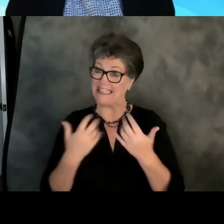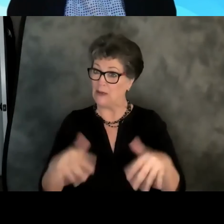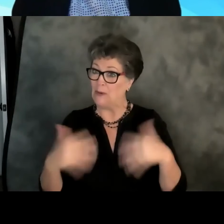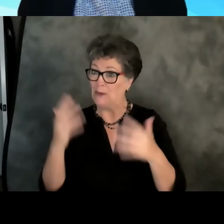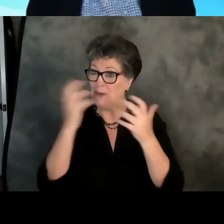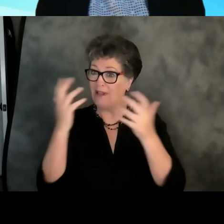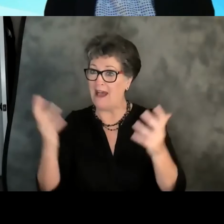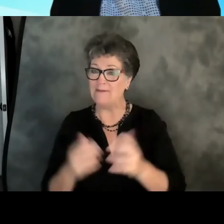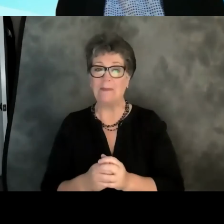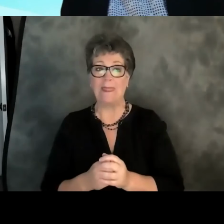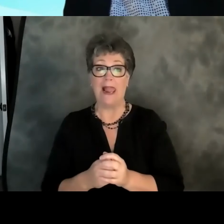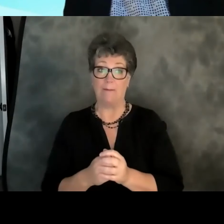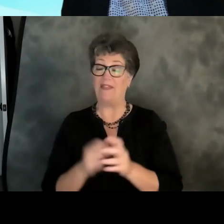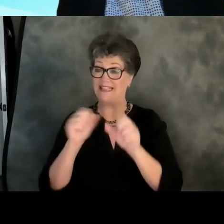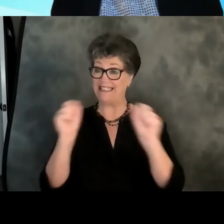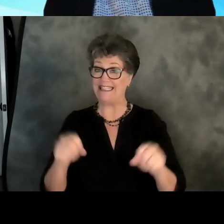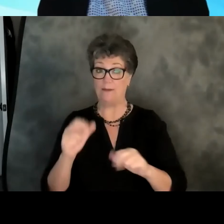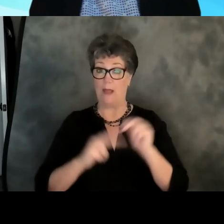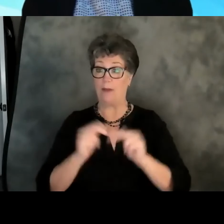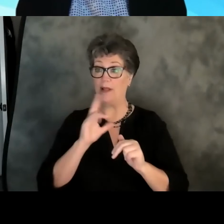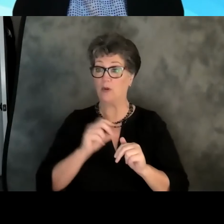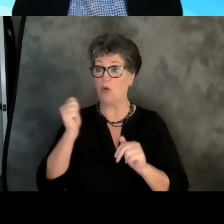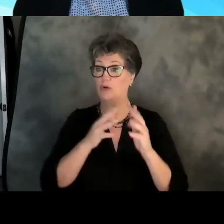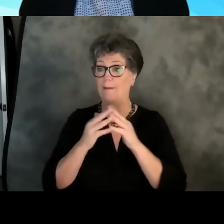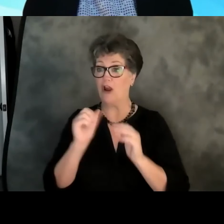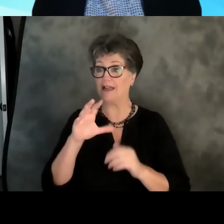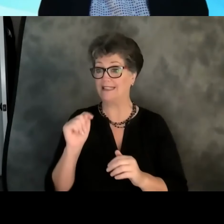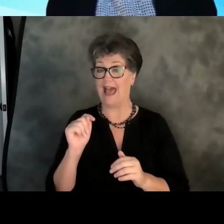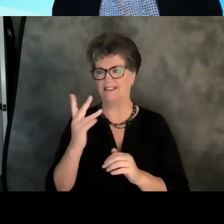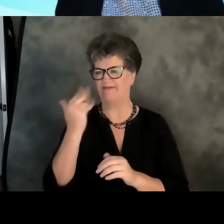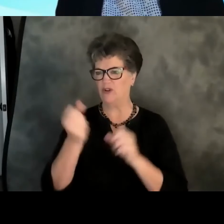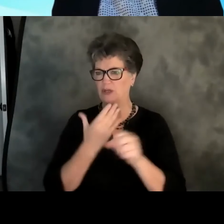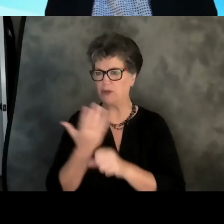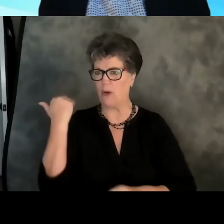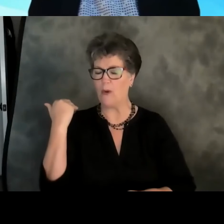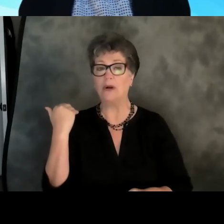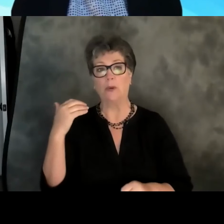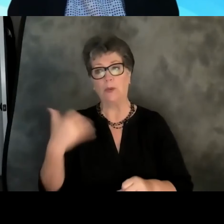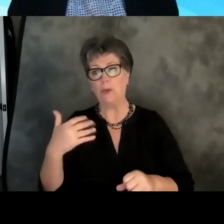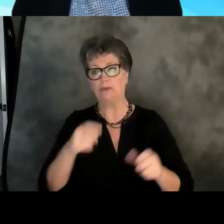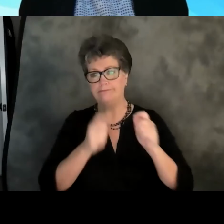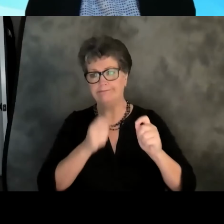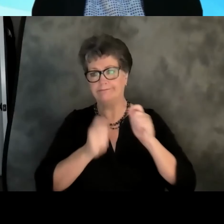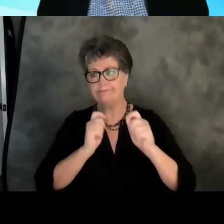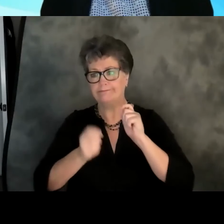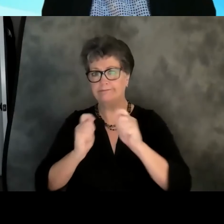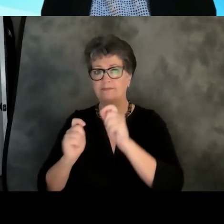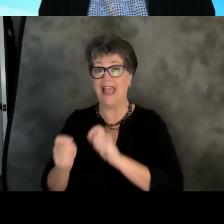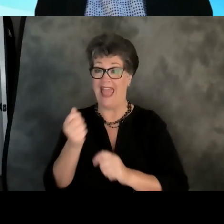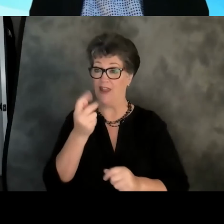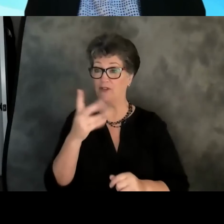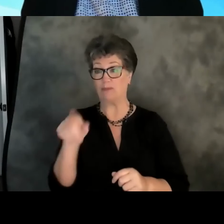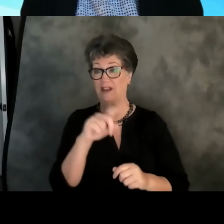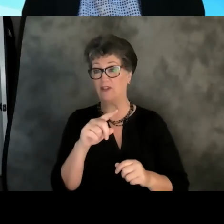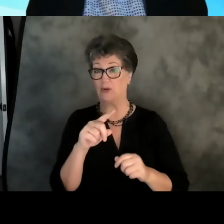is that the system we built in the Older Americans Act in California a couple of decades ago has weathered a lot of changes, and just a few, and I bet many of the